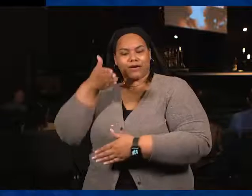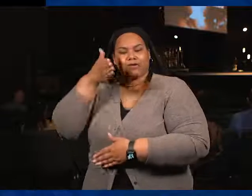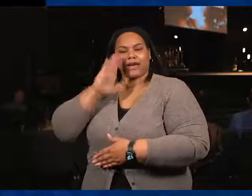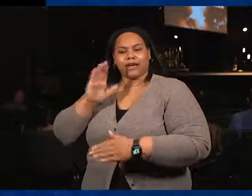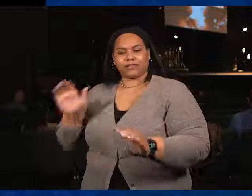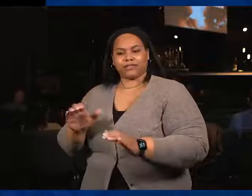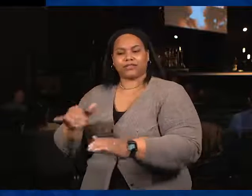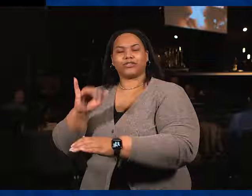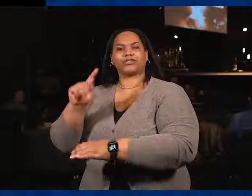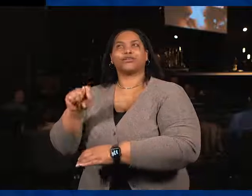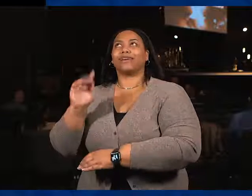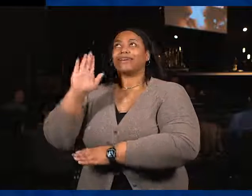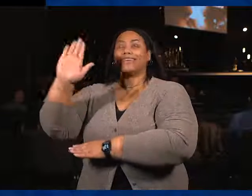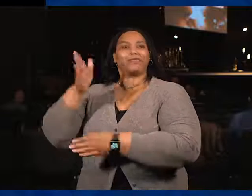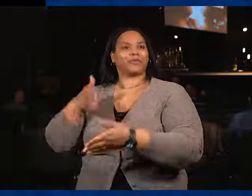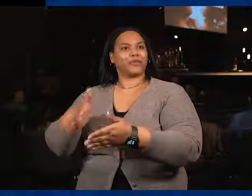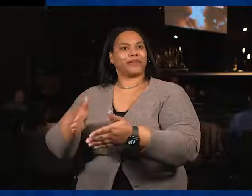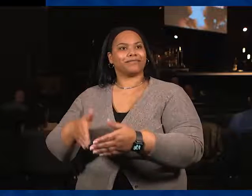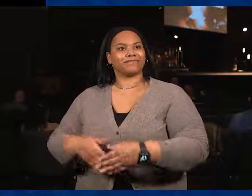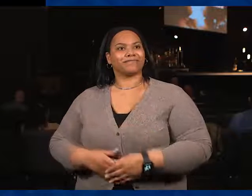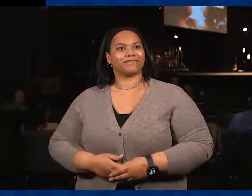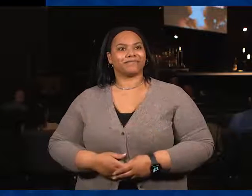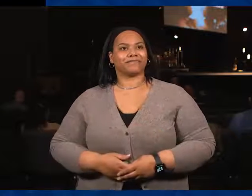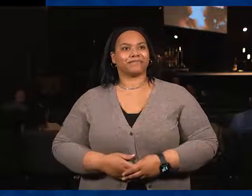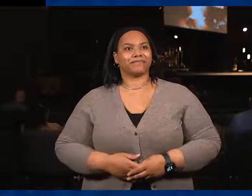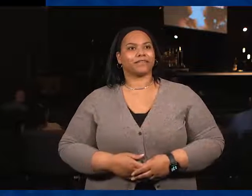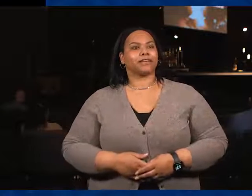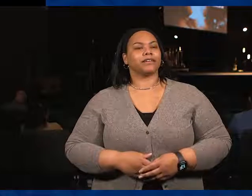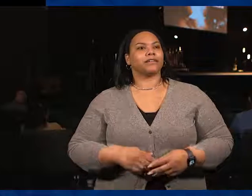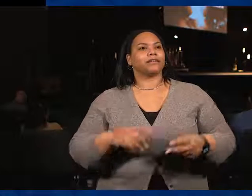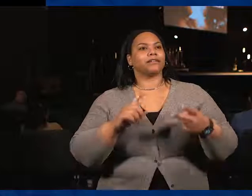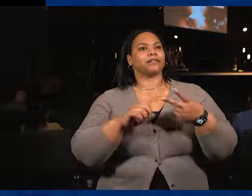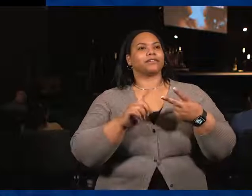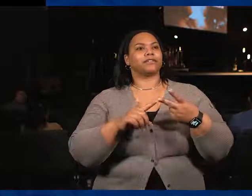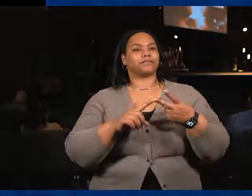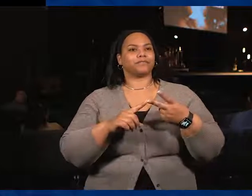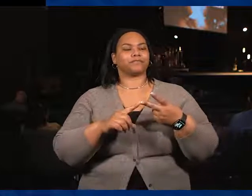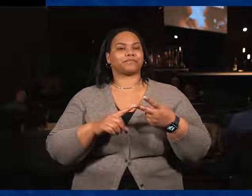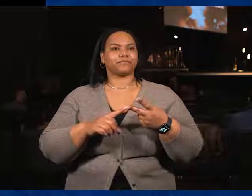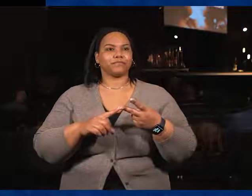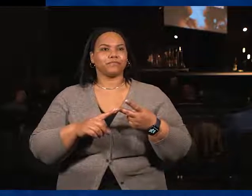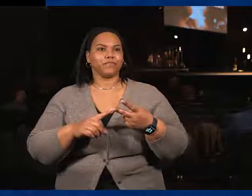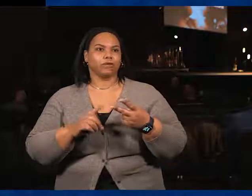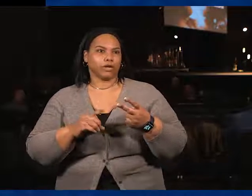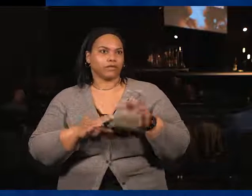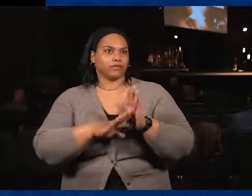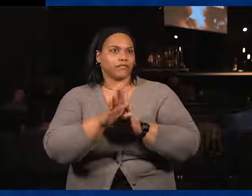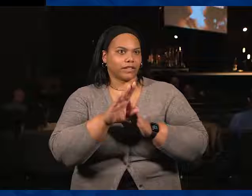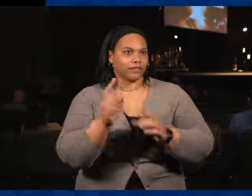God wants to do it? Let me give you number two. Well, I'm gonna develop it first.